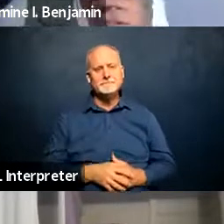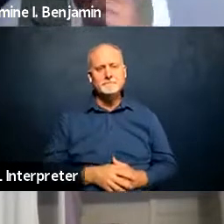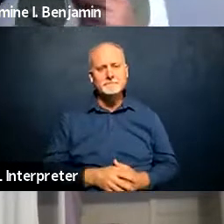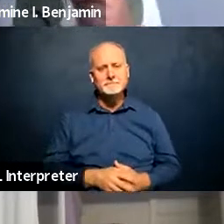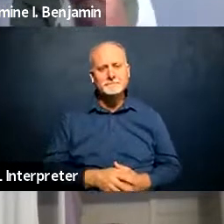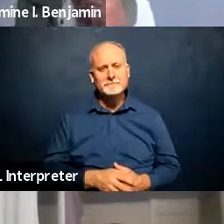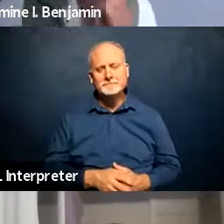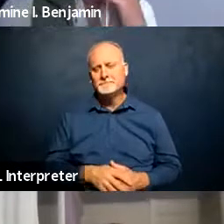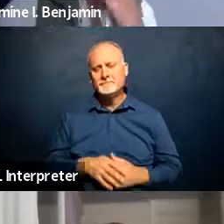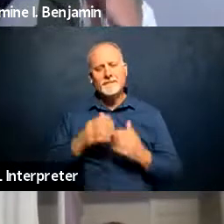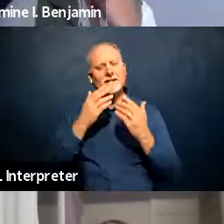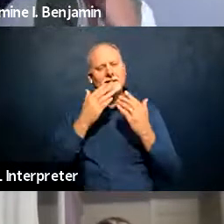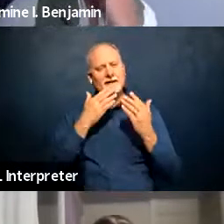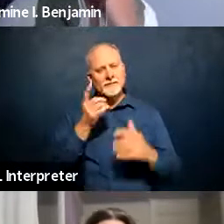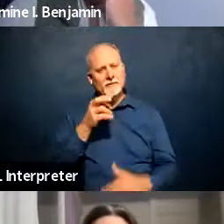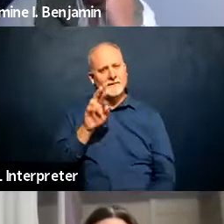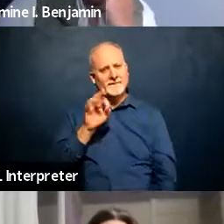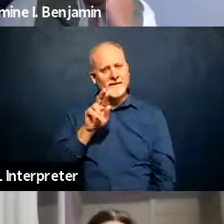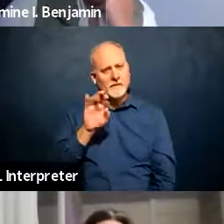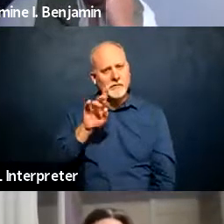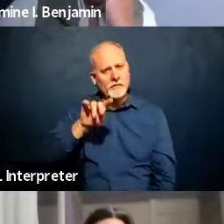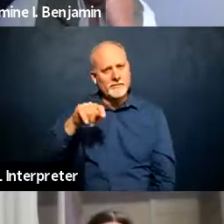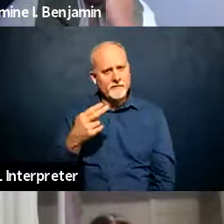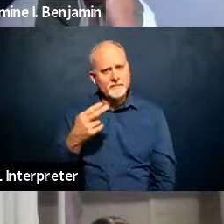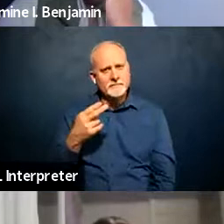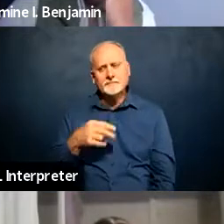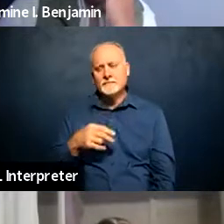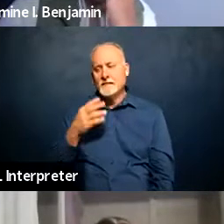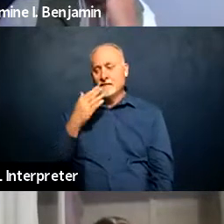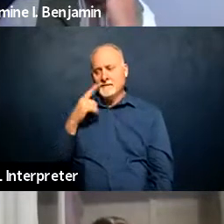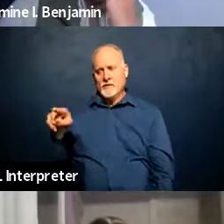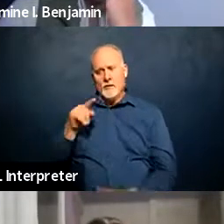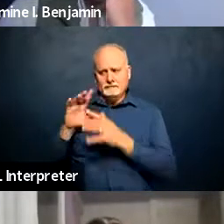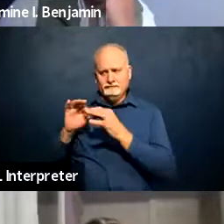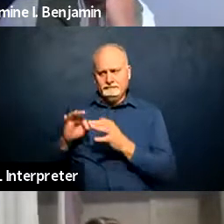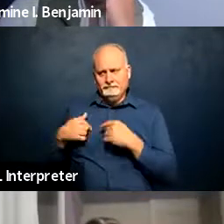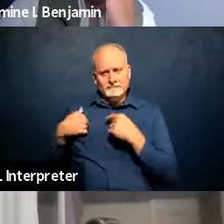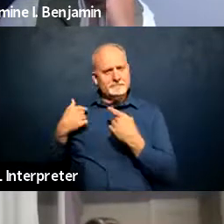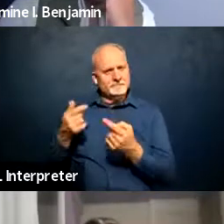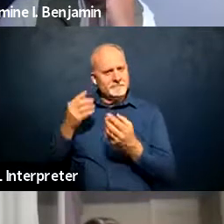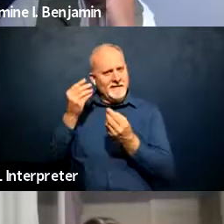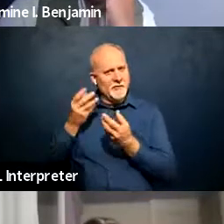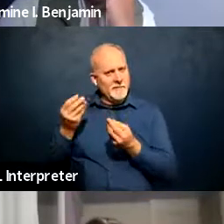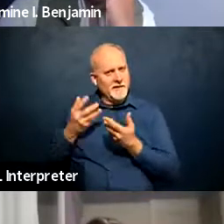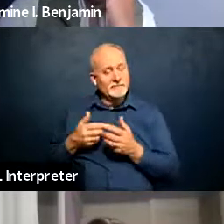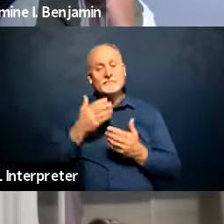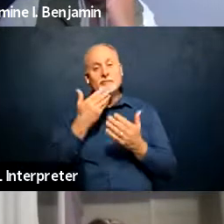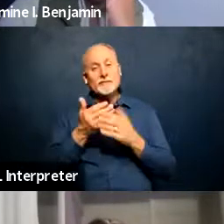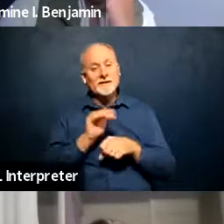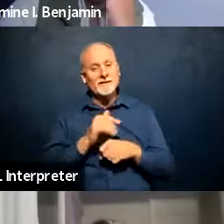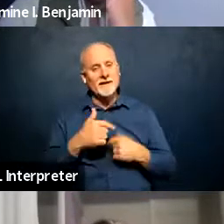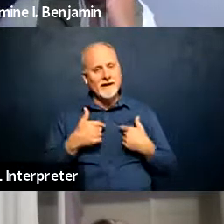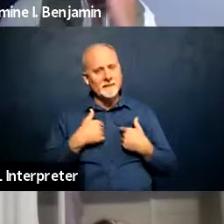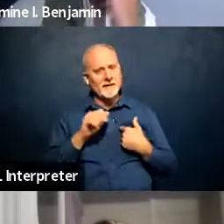Thank you so much, Dr. Faircloth, and everyone else for all those updates and information. Good evening, everyone. My name